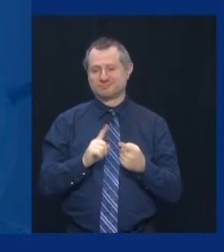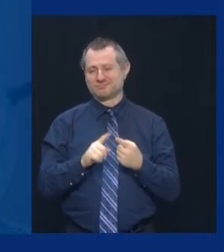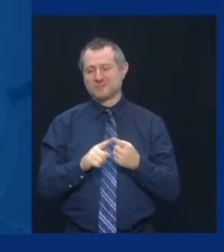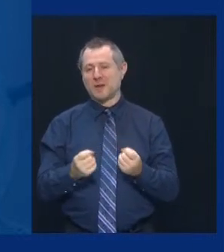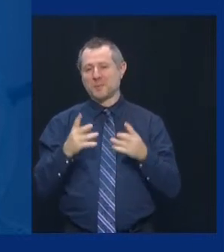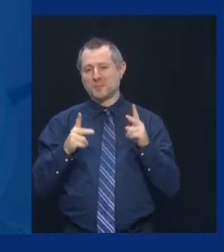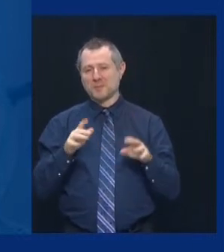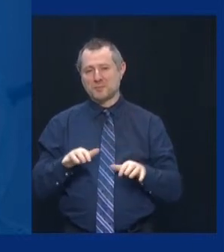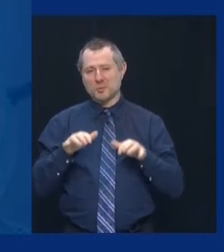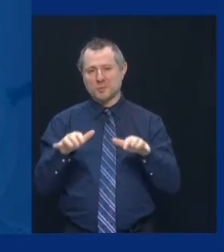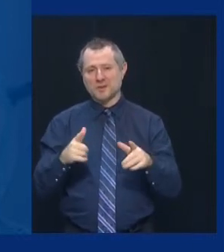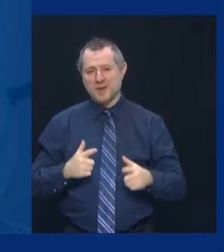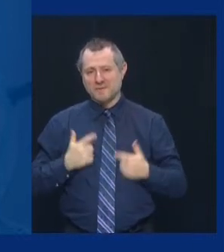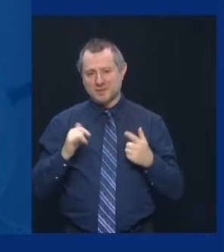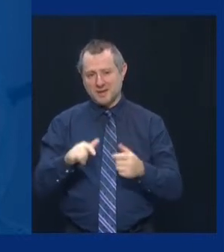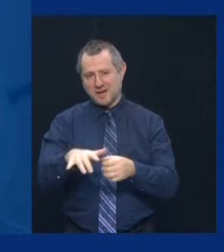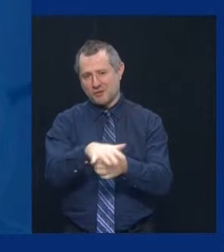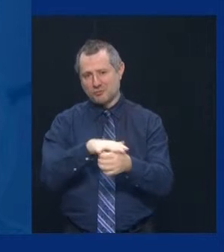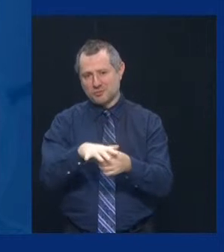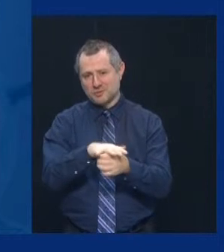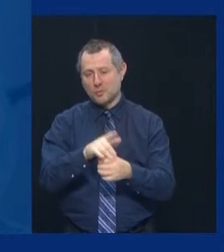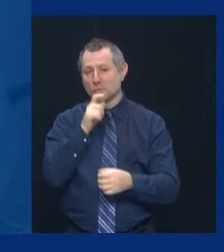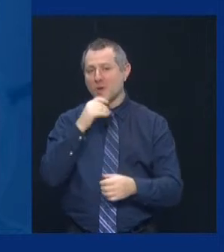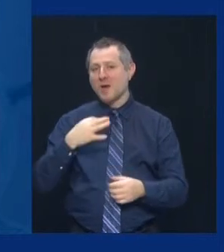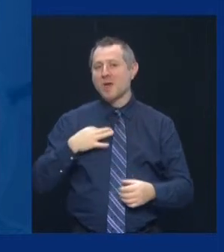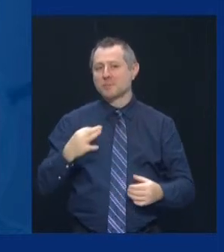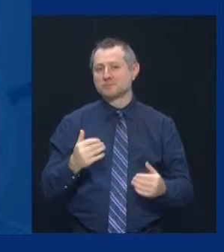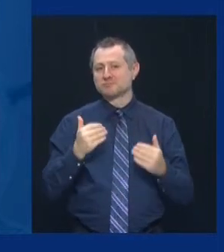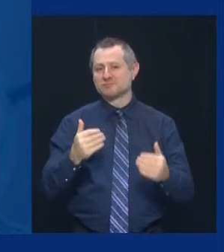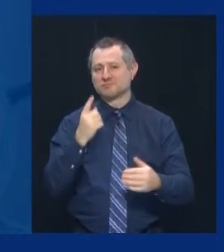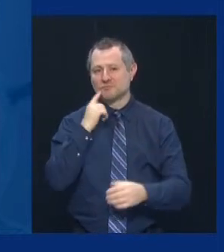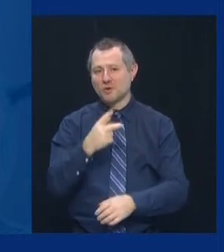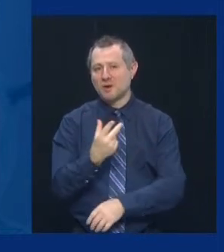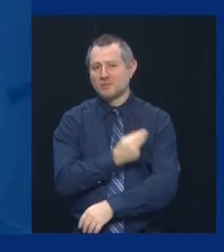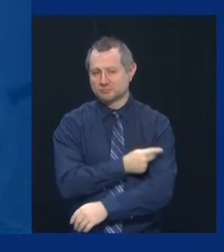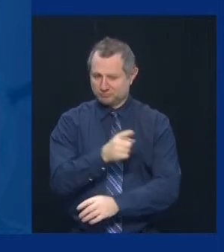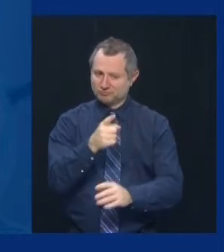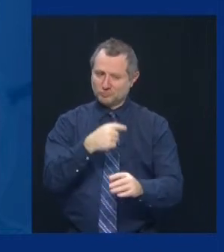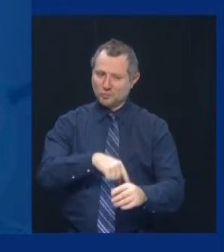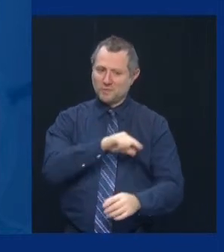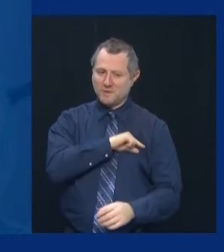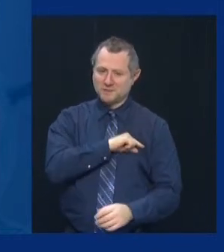of people eligible for the vaccine in that region.